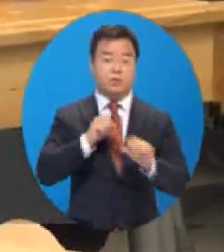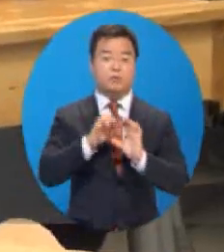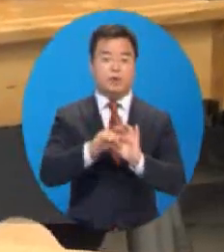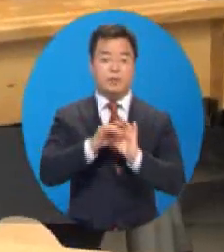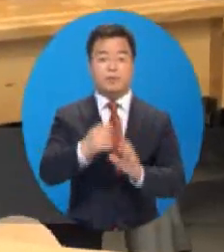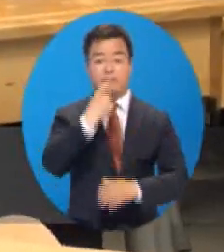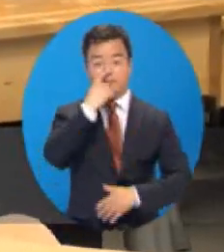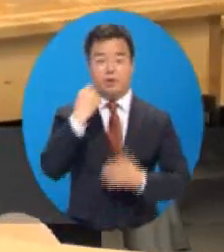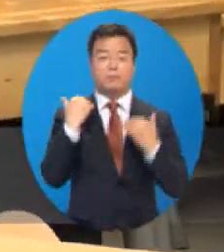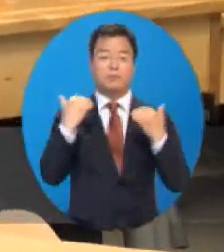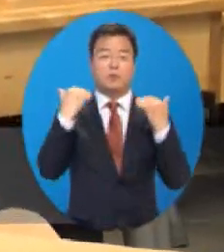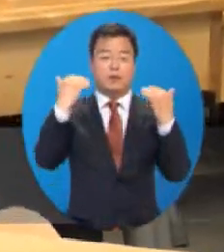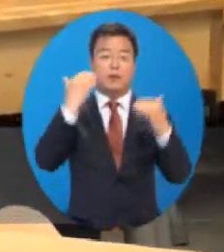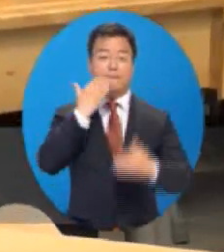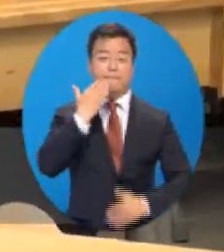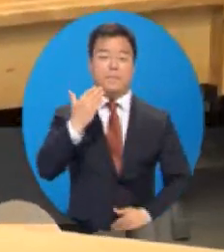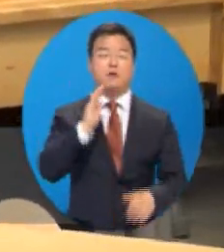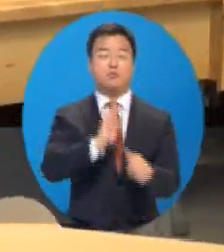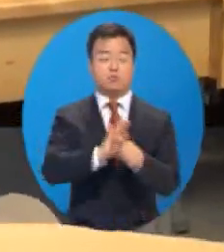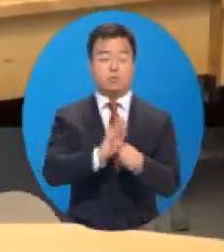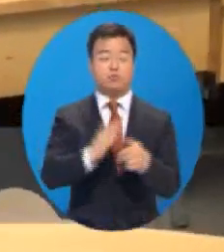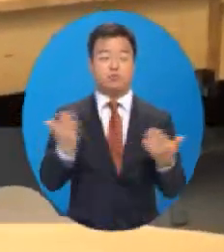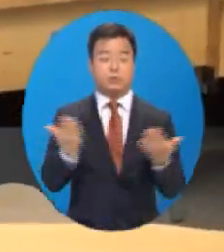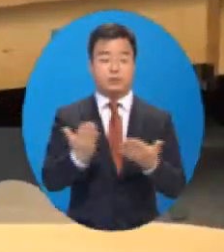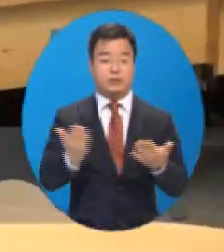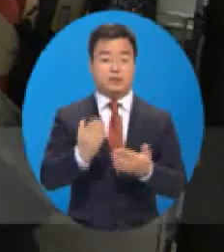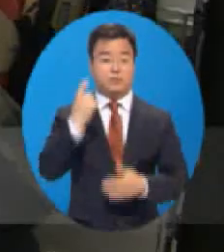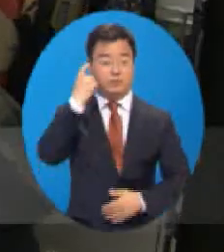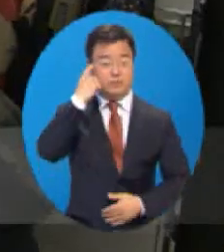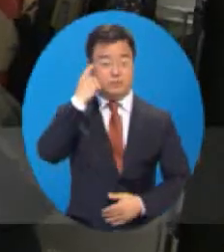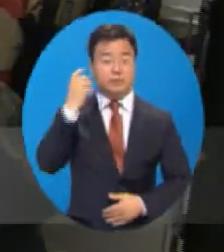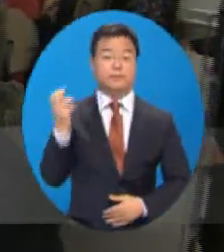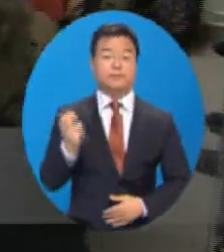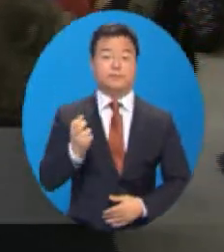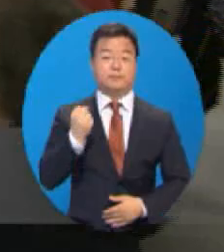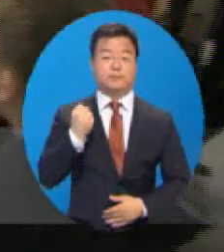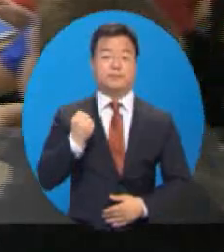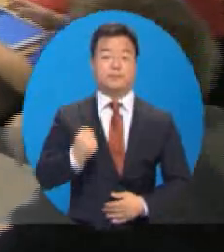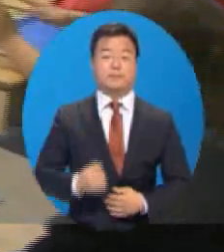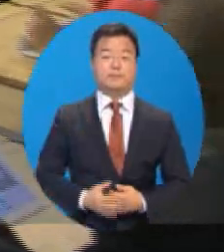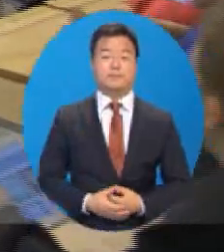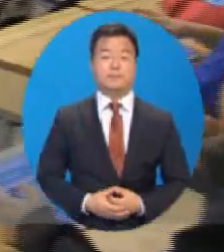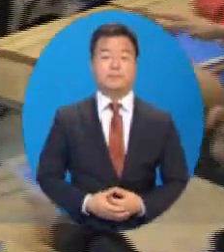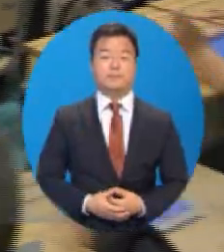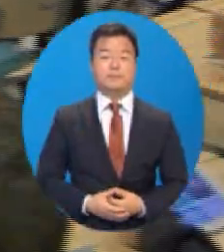adults here. We need to be supporting, you know. This is support the learning and